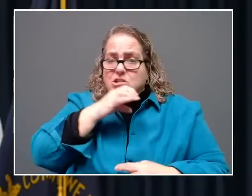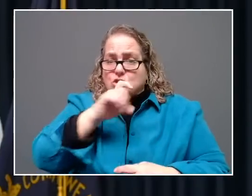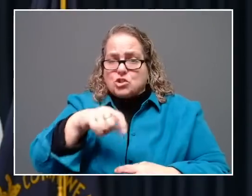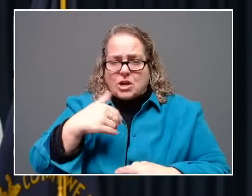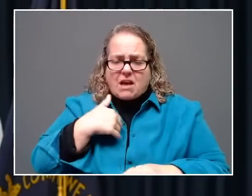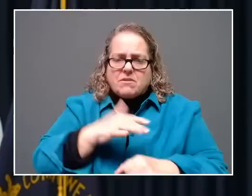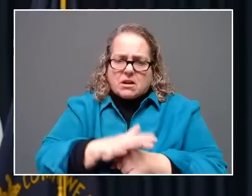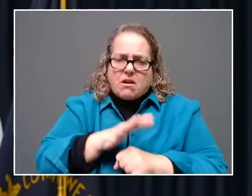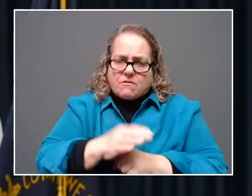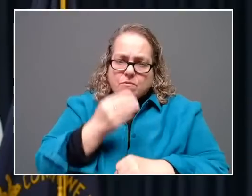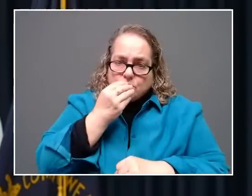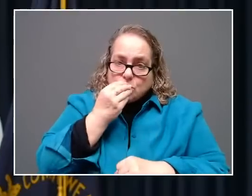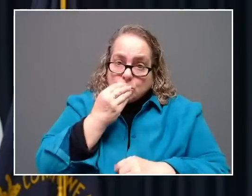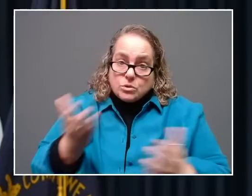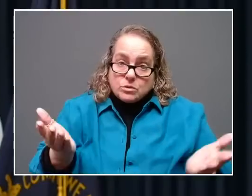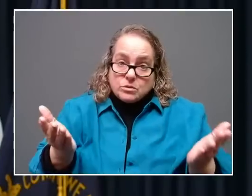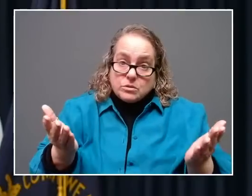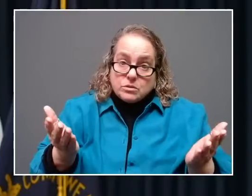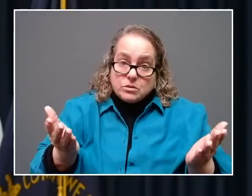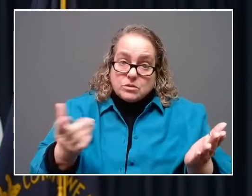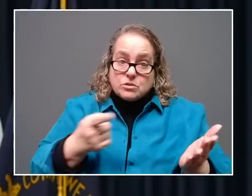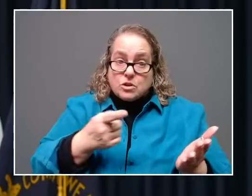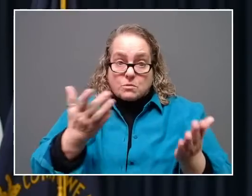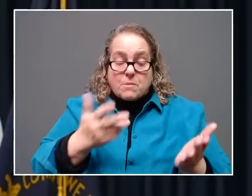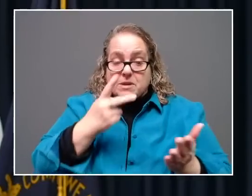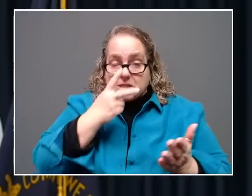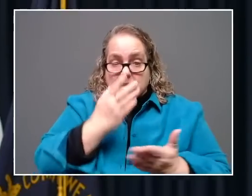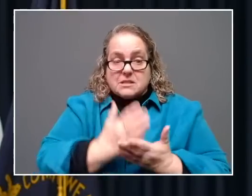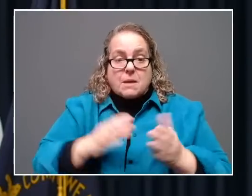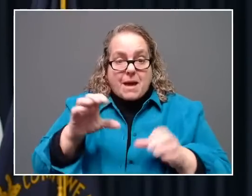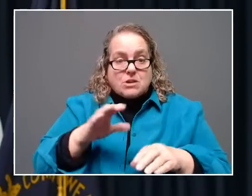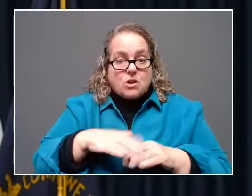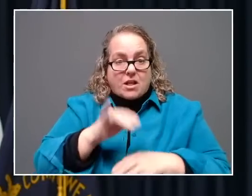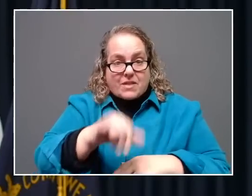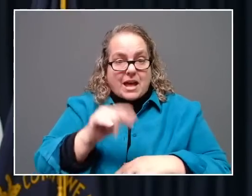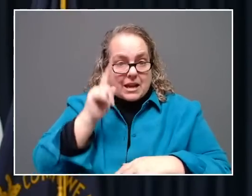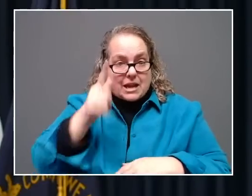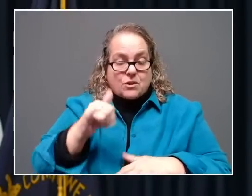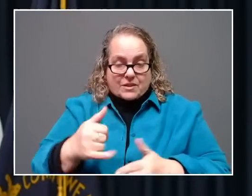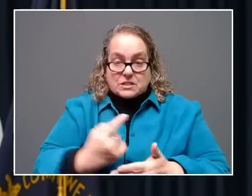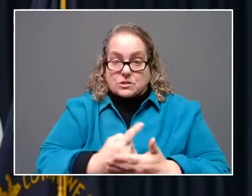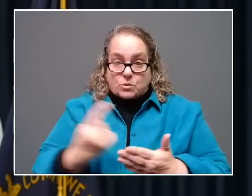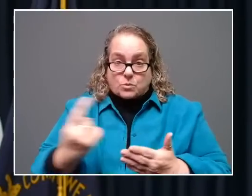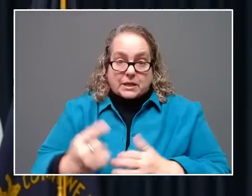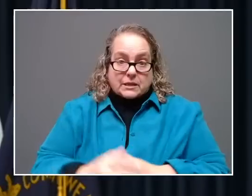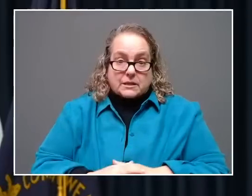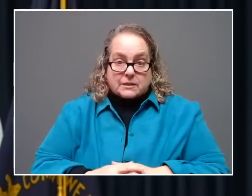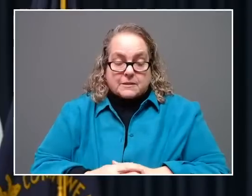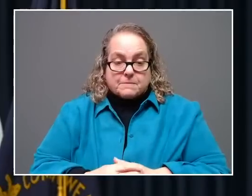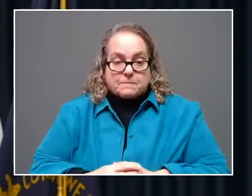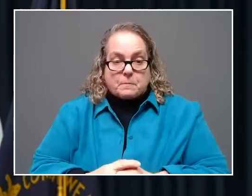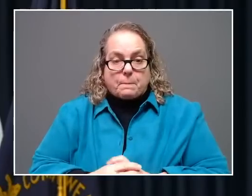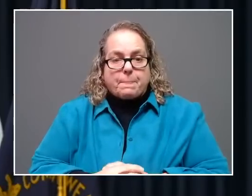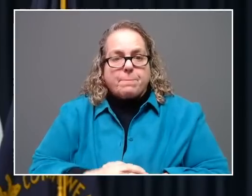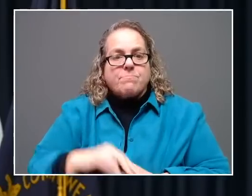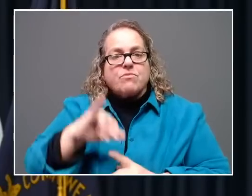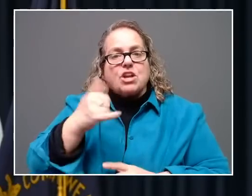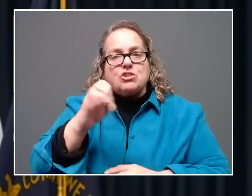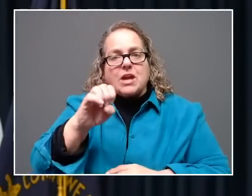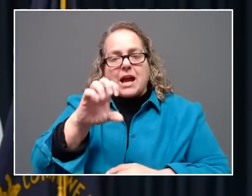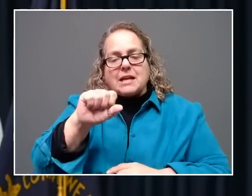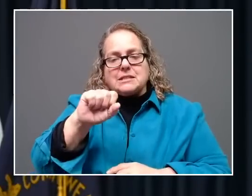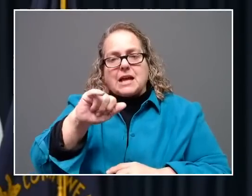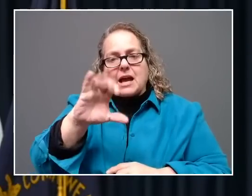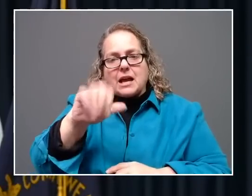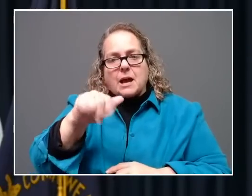So you'll likely see some action on that a little bit later this week. Jessica Payne from the Murray,